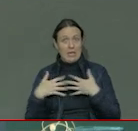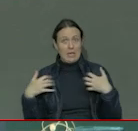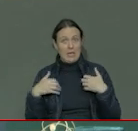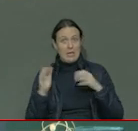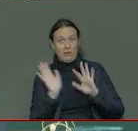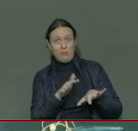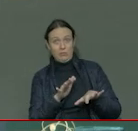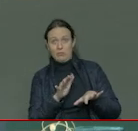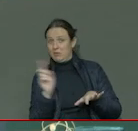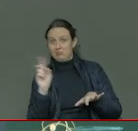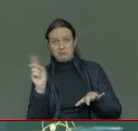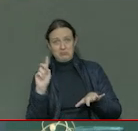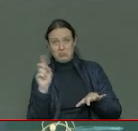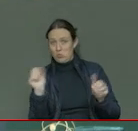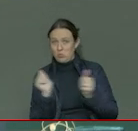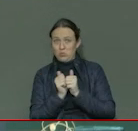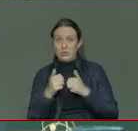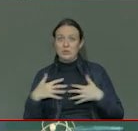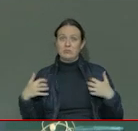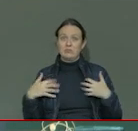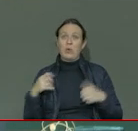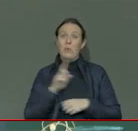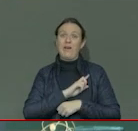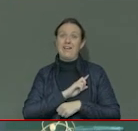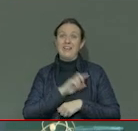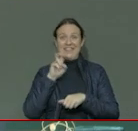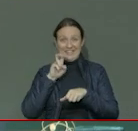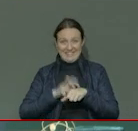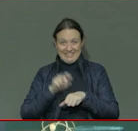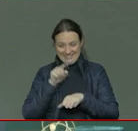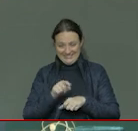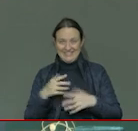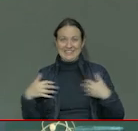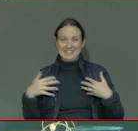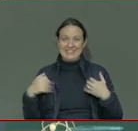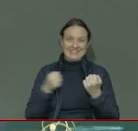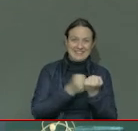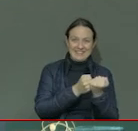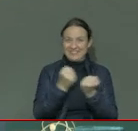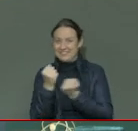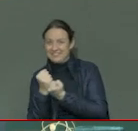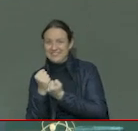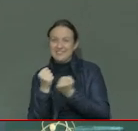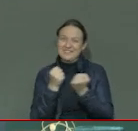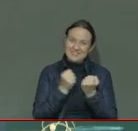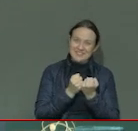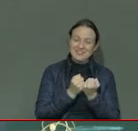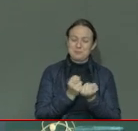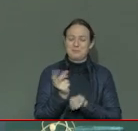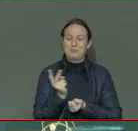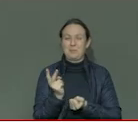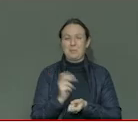he takes Richard Parker because he knows that he needs Richard Parker for survival. Richard Parker needs him for